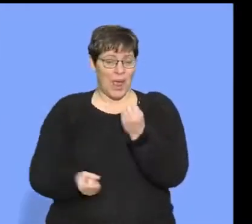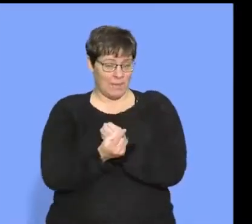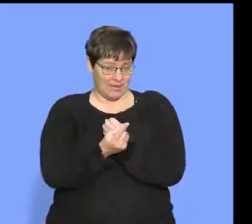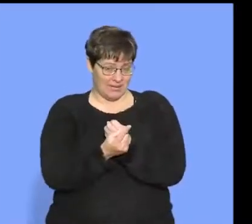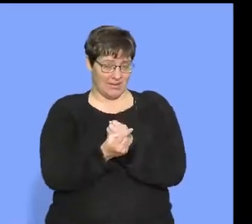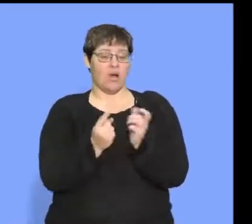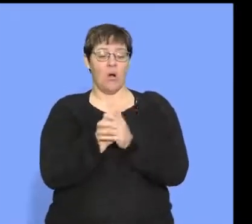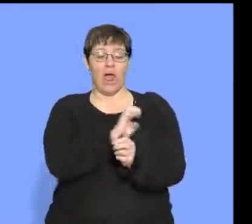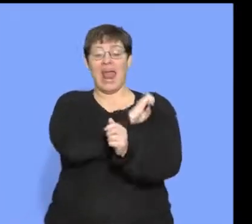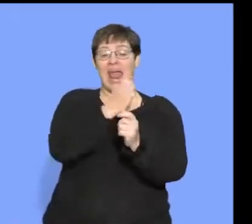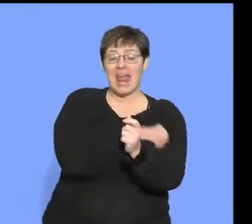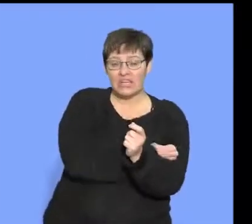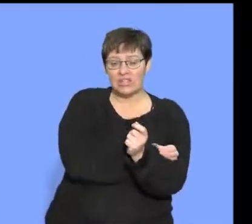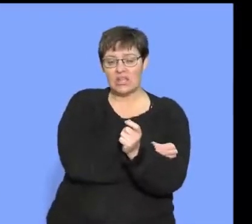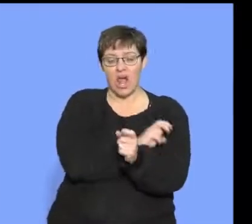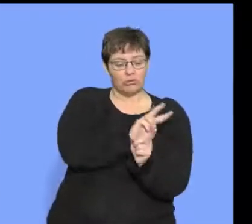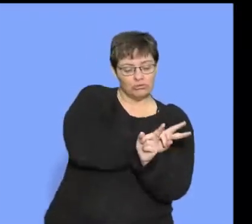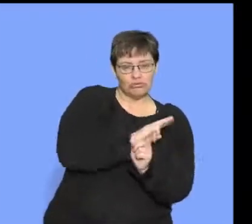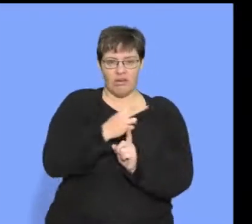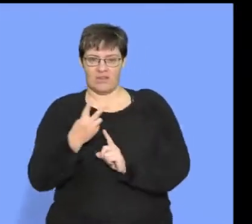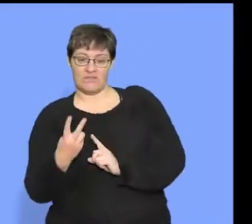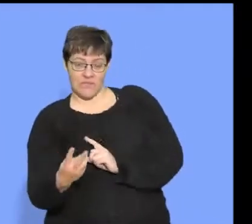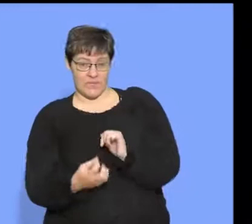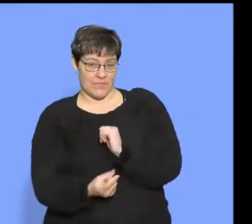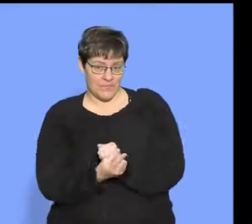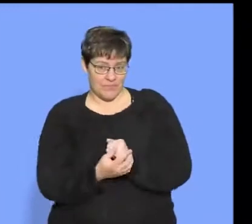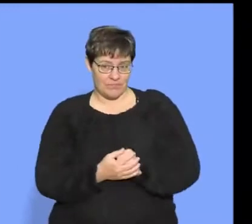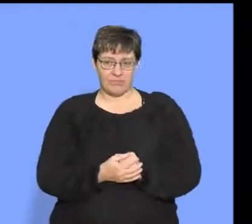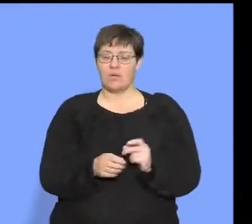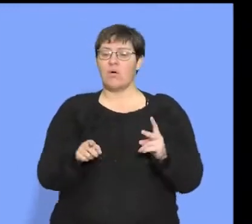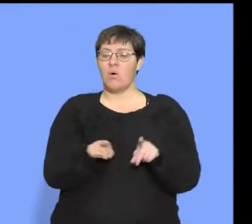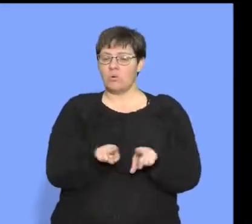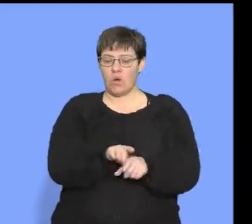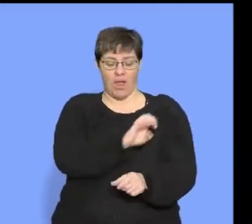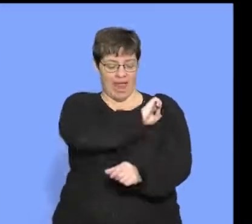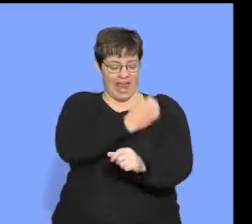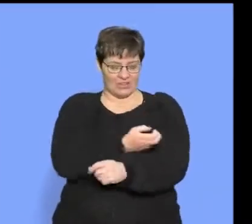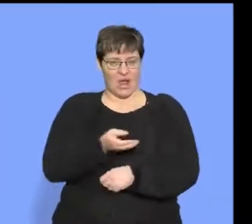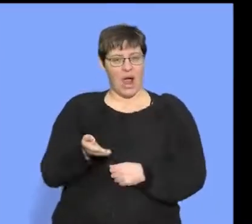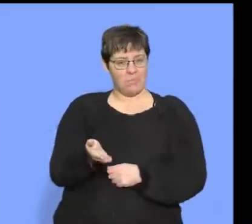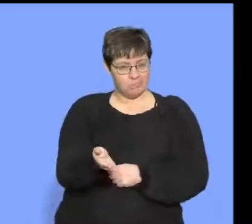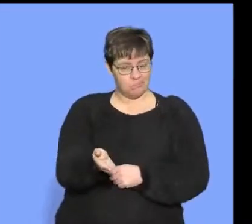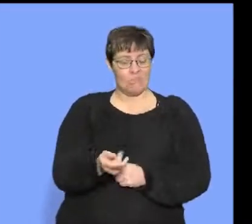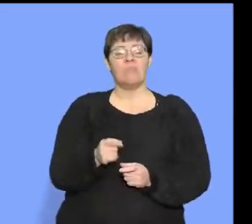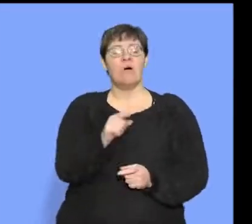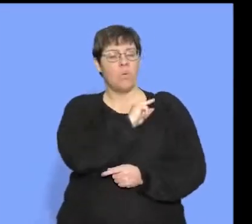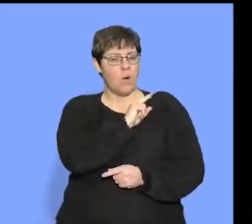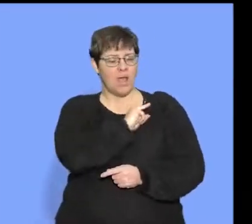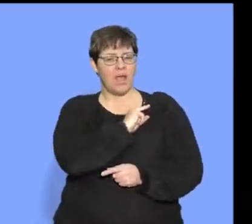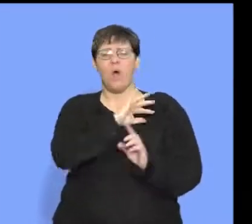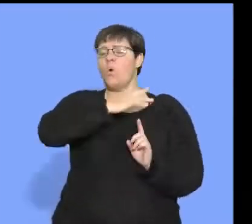is the substance through which the energy is transferred. We also have the word energy down here, and that is